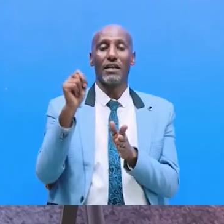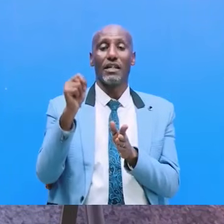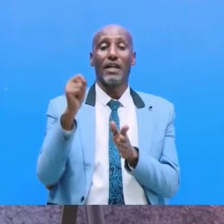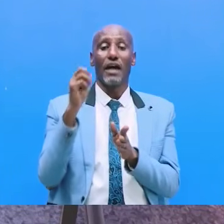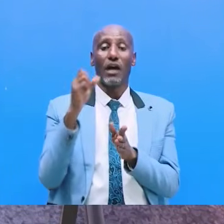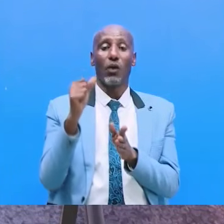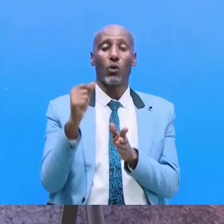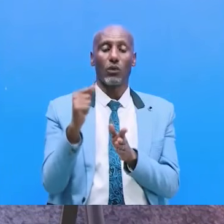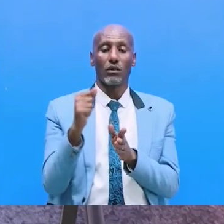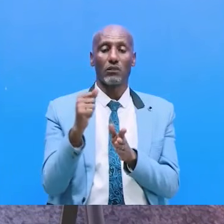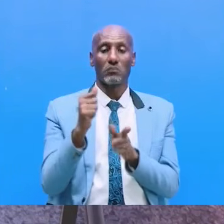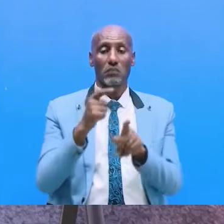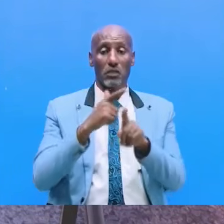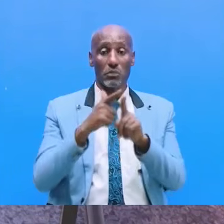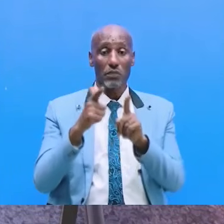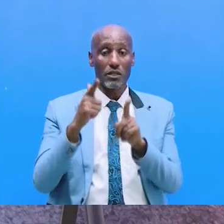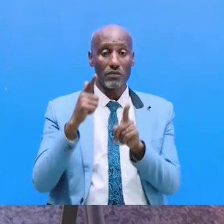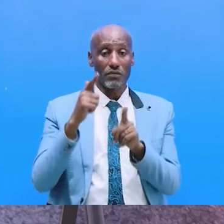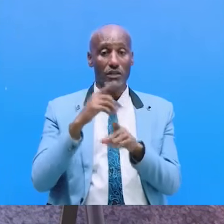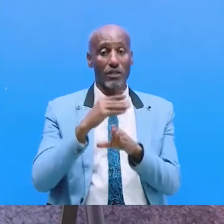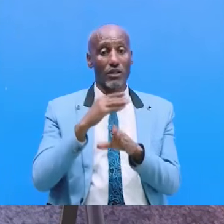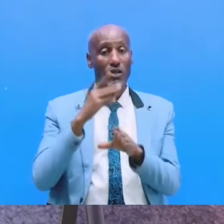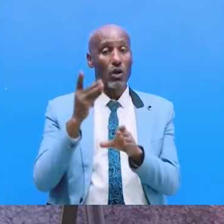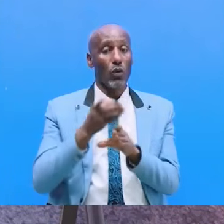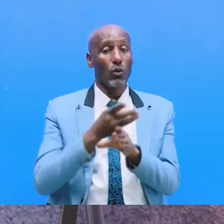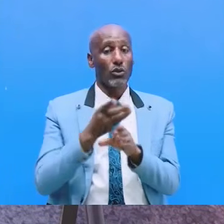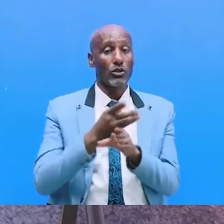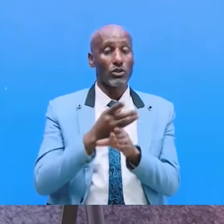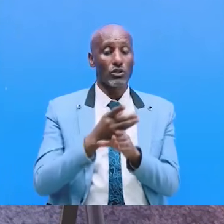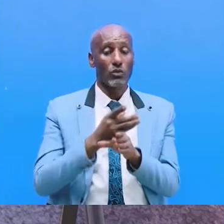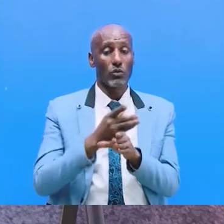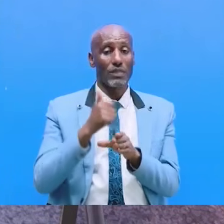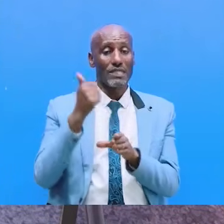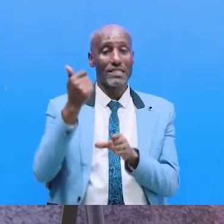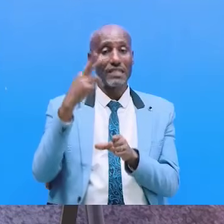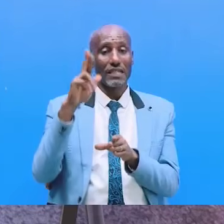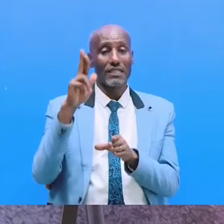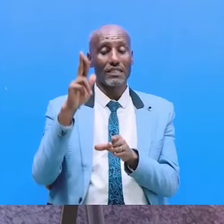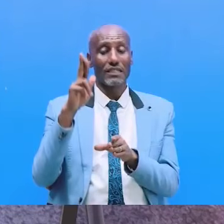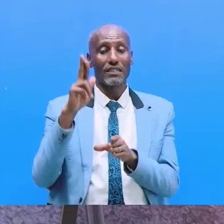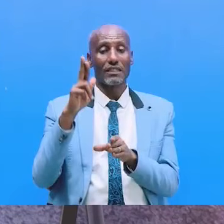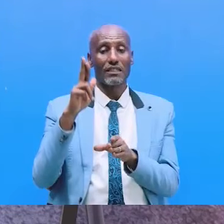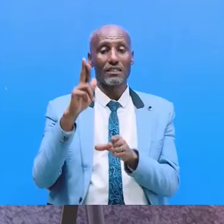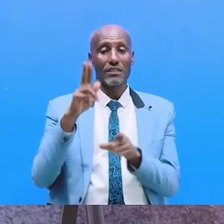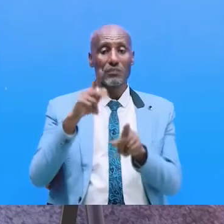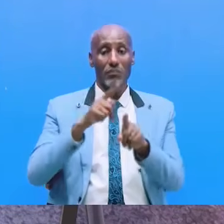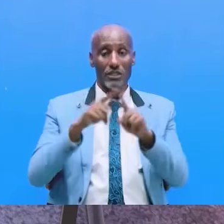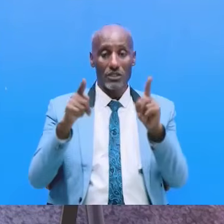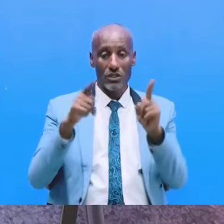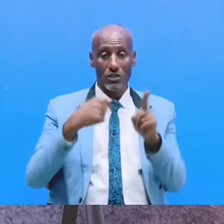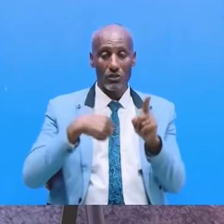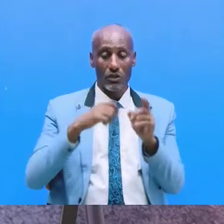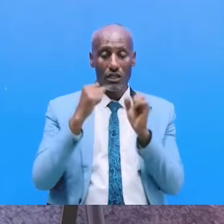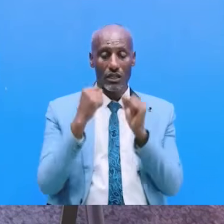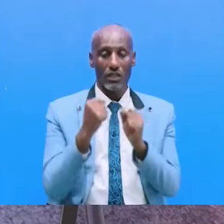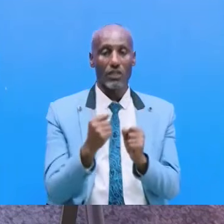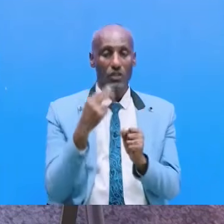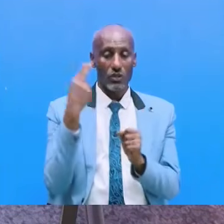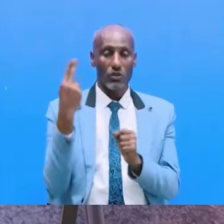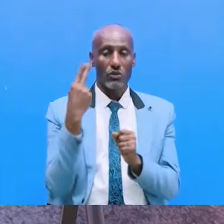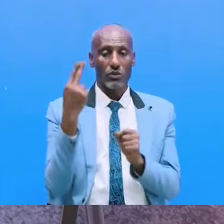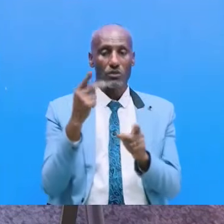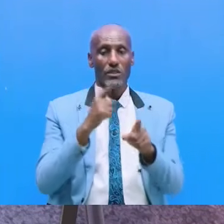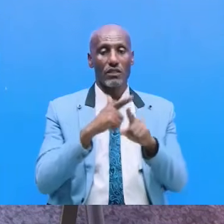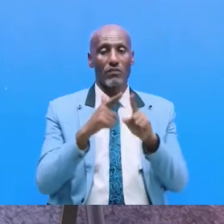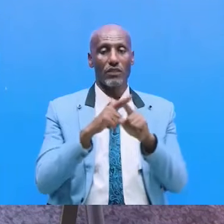is the specific condition with article lesson. So, but you can use all of them with different